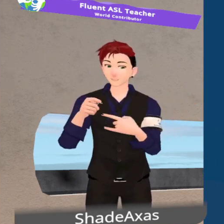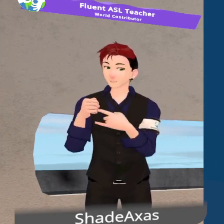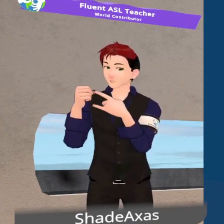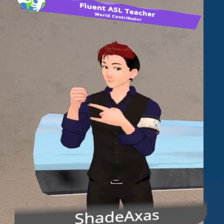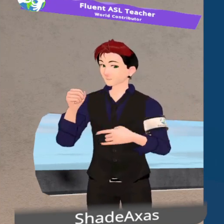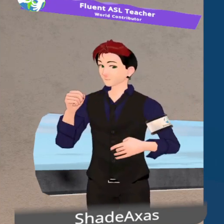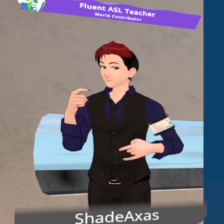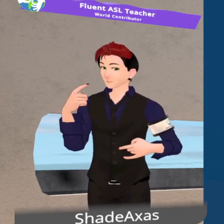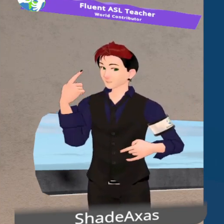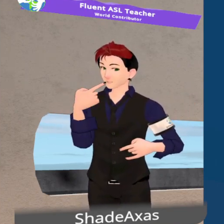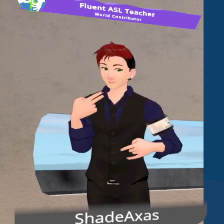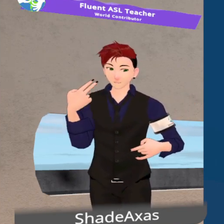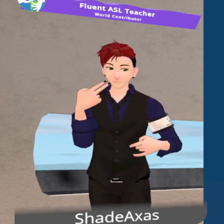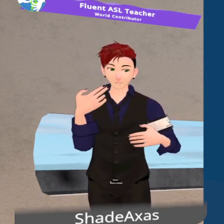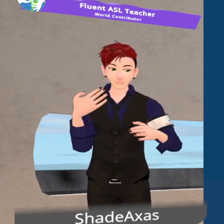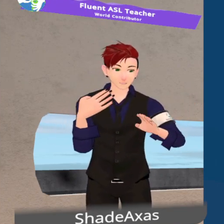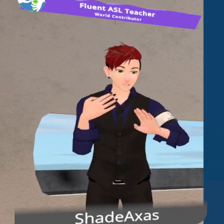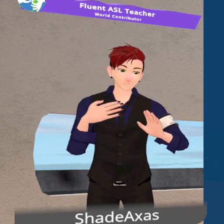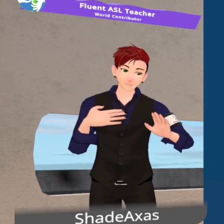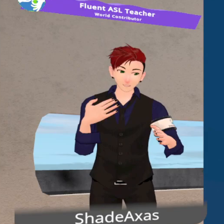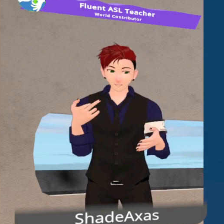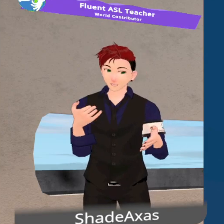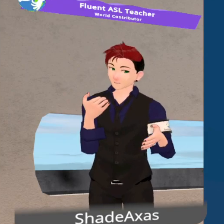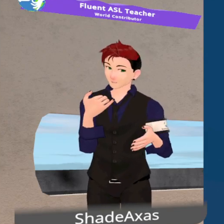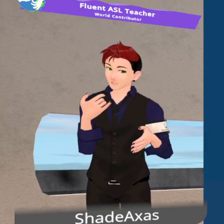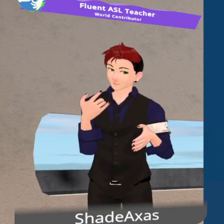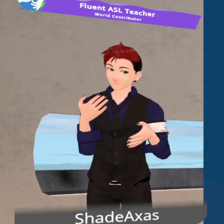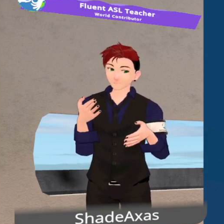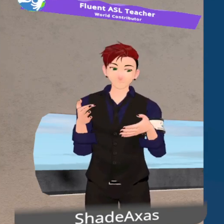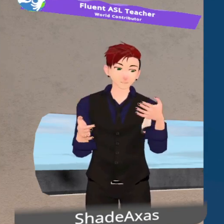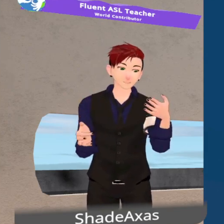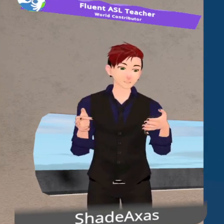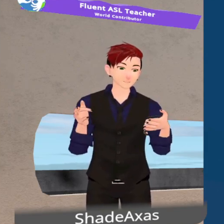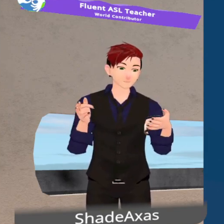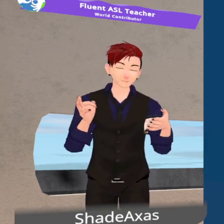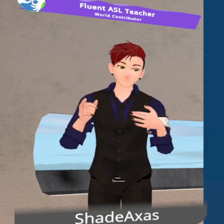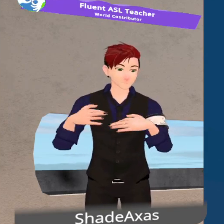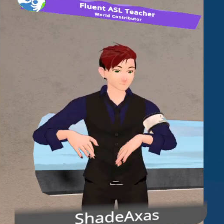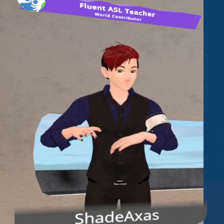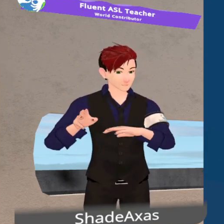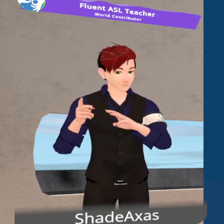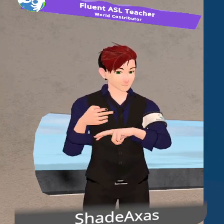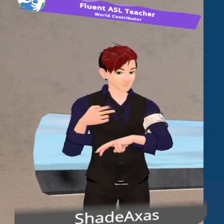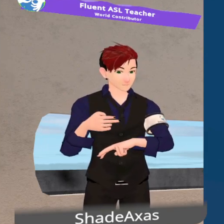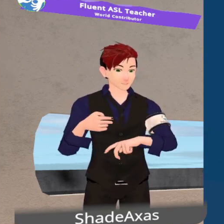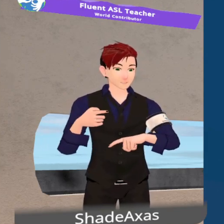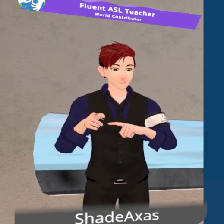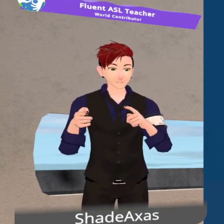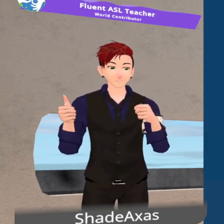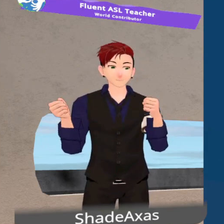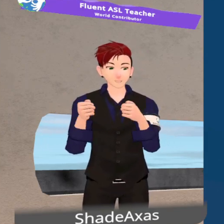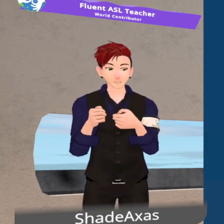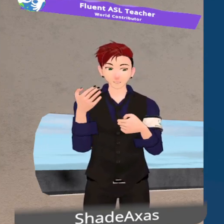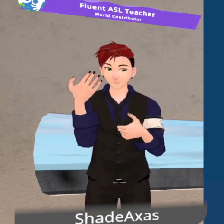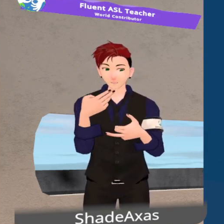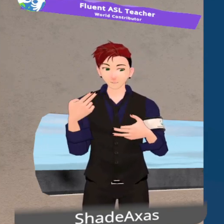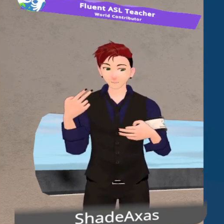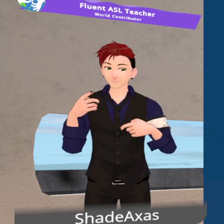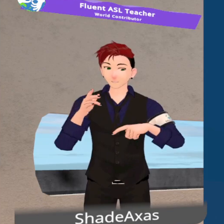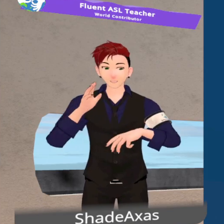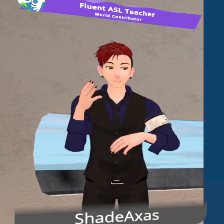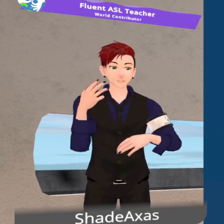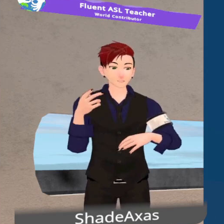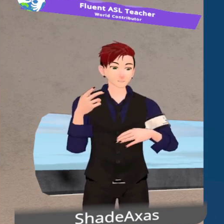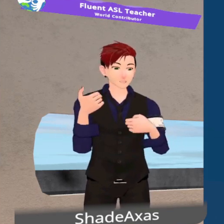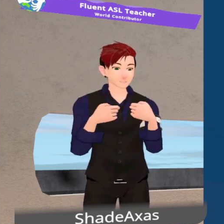Even with the face tracking that I've seen, and I could be wrong, maybe It's just the avatars they've used. But even with